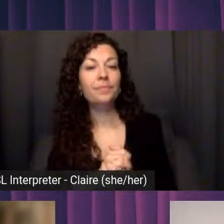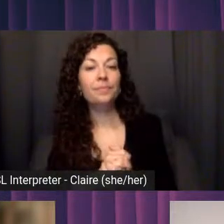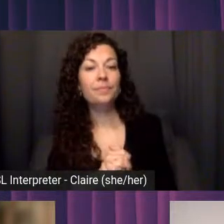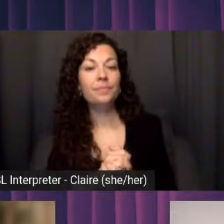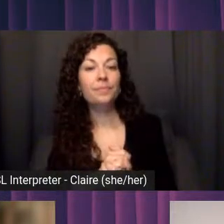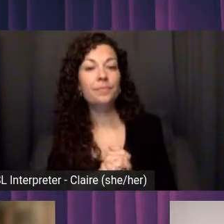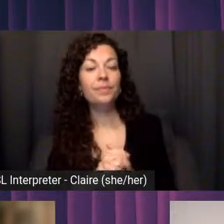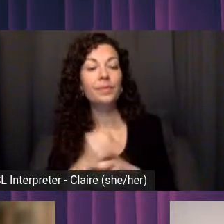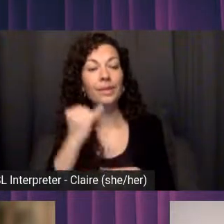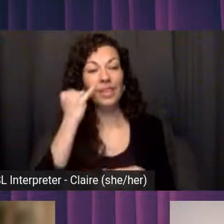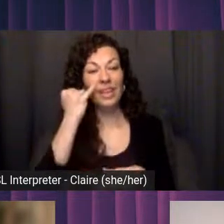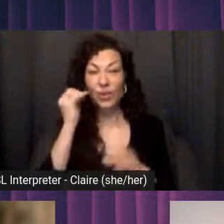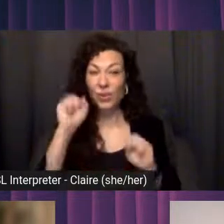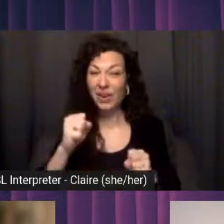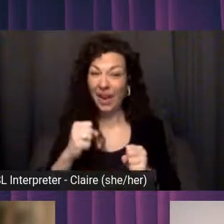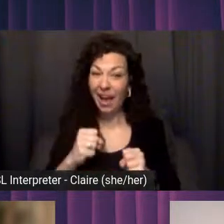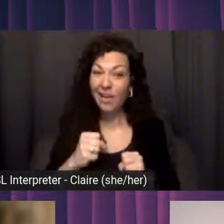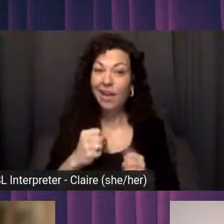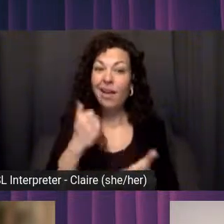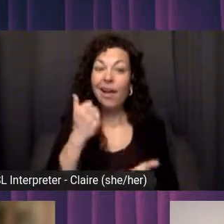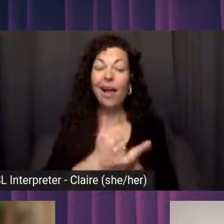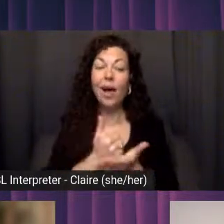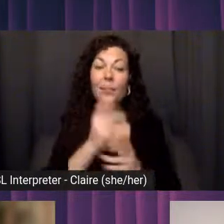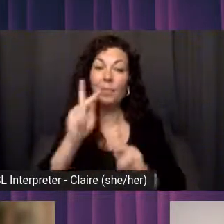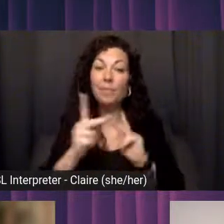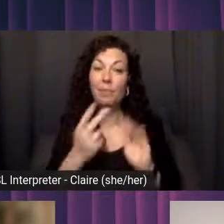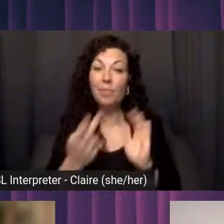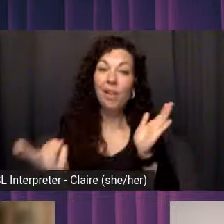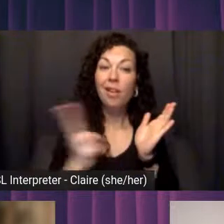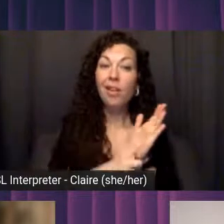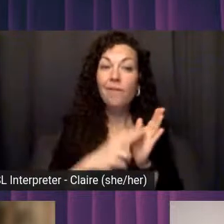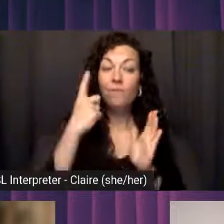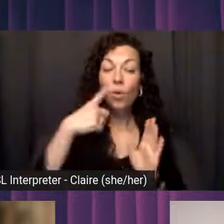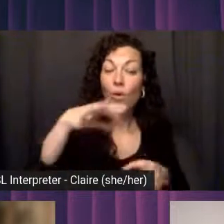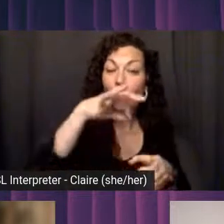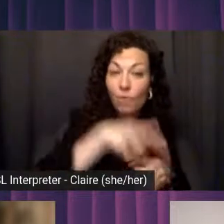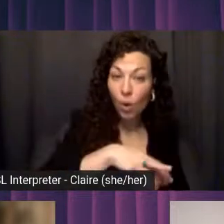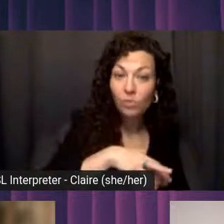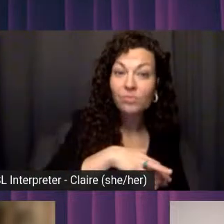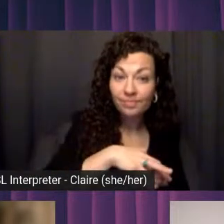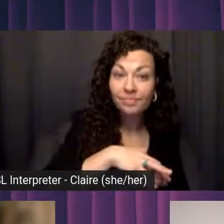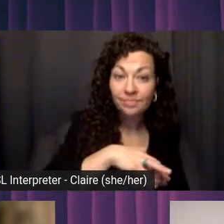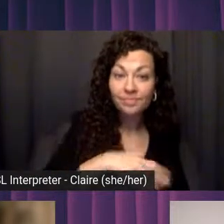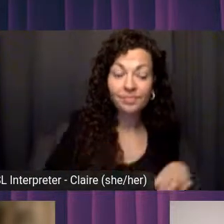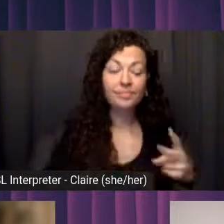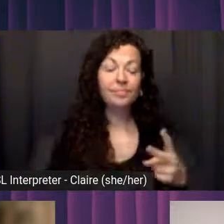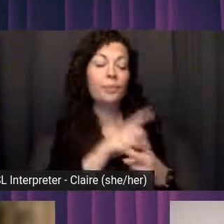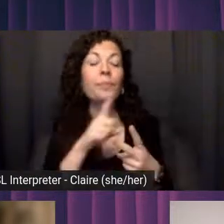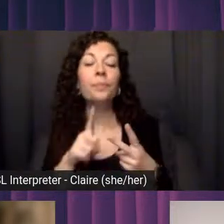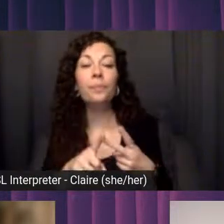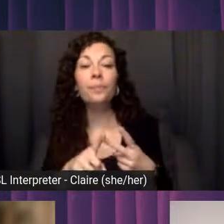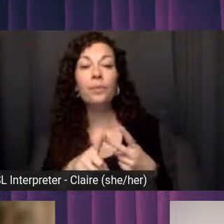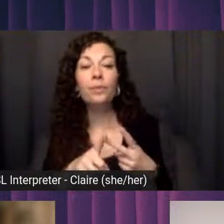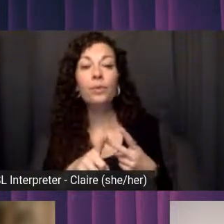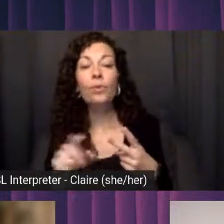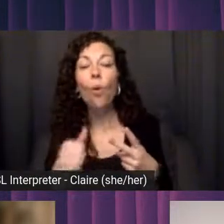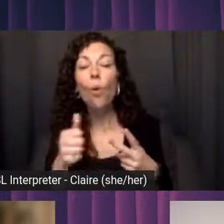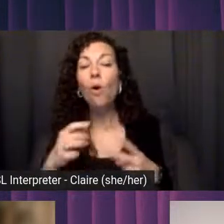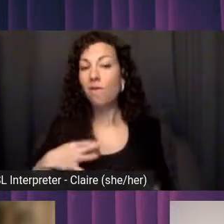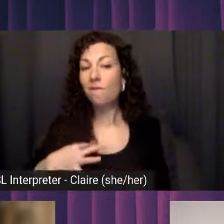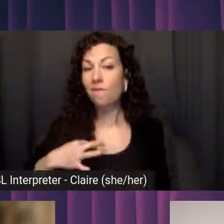sign people up to vote if you are able to do so. The second is giving your volunteer